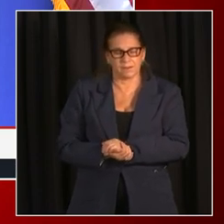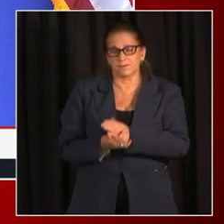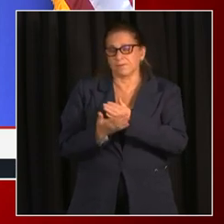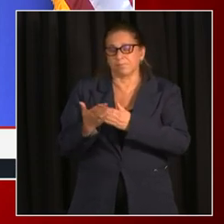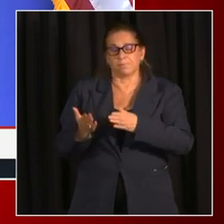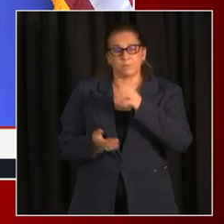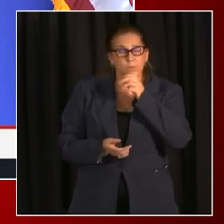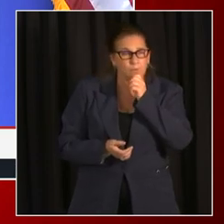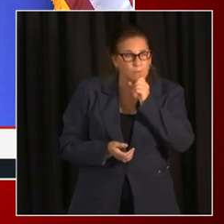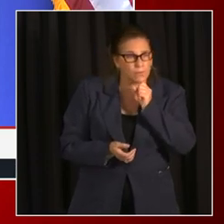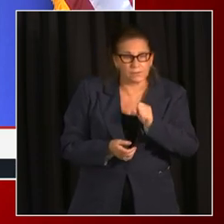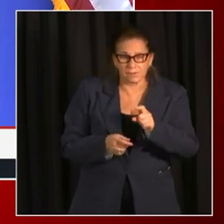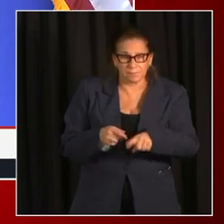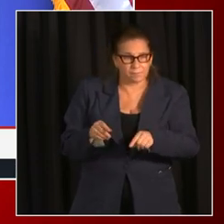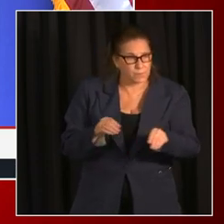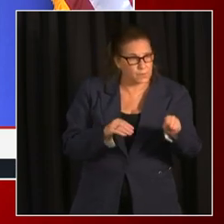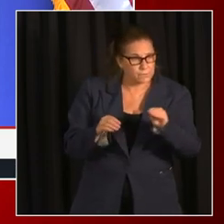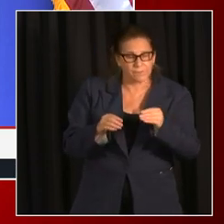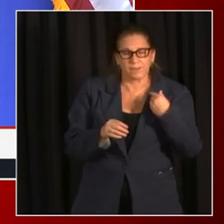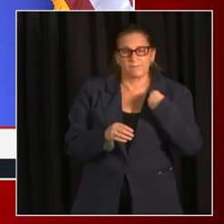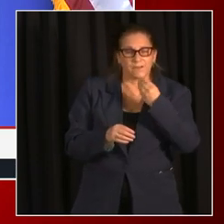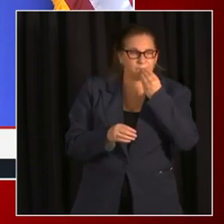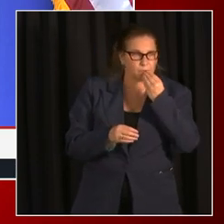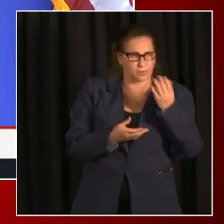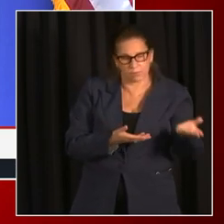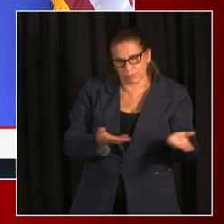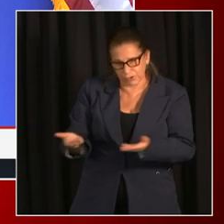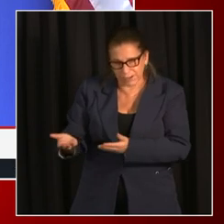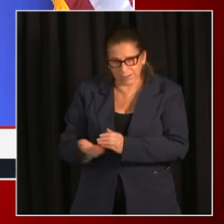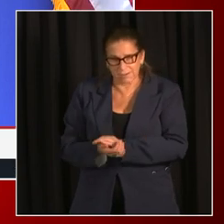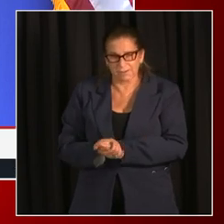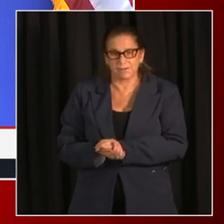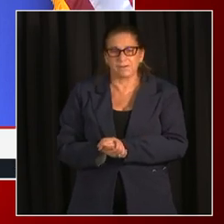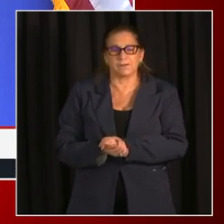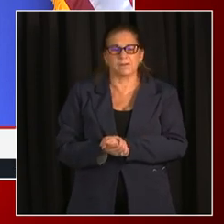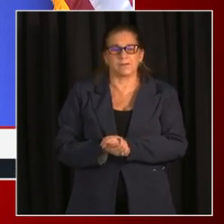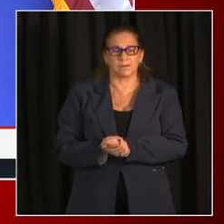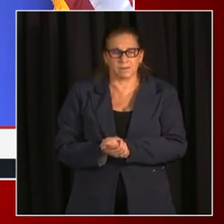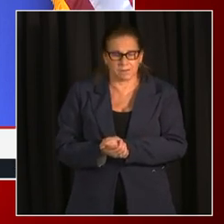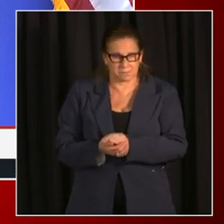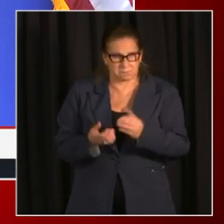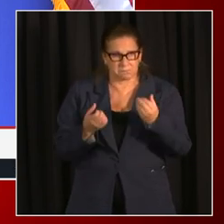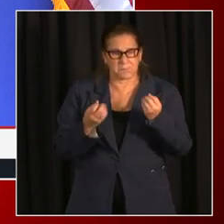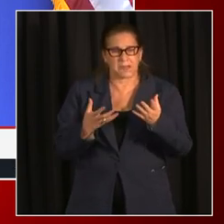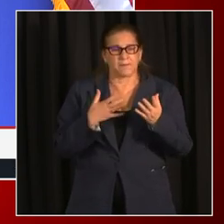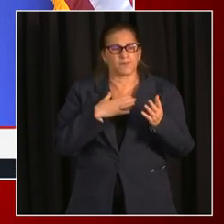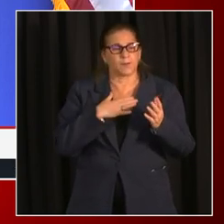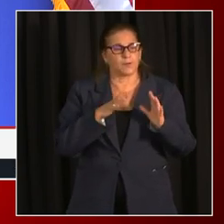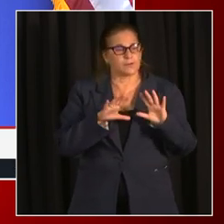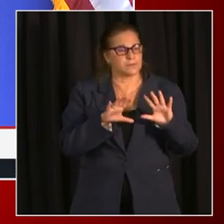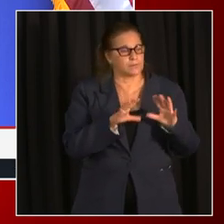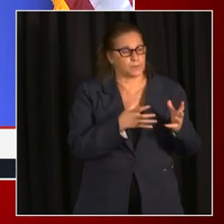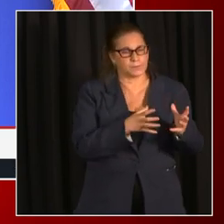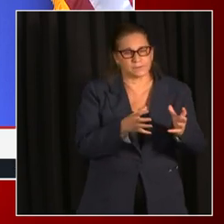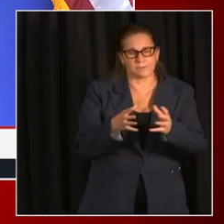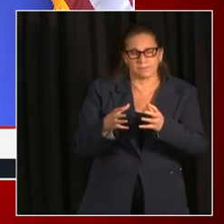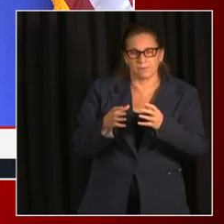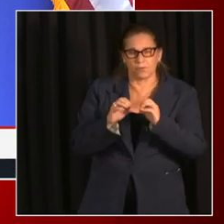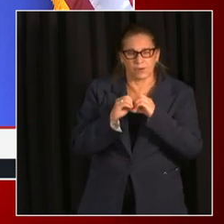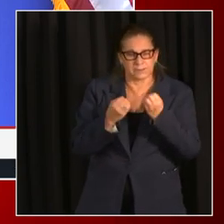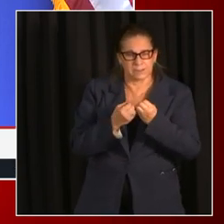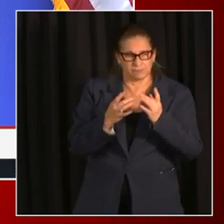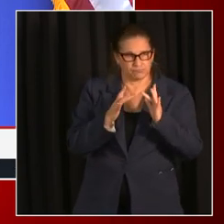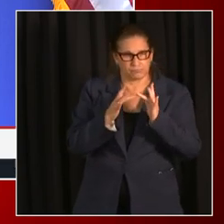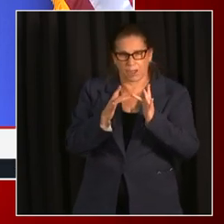that people need in their household. So a lot of aggressive outreach has gone to people to make them aware of that. The